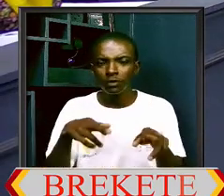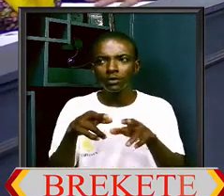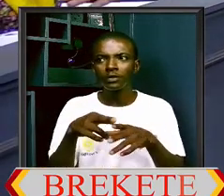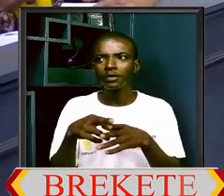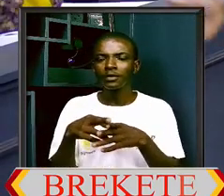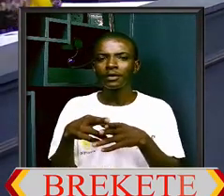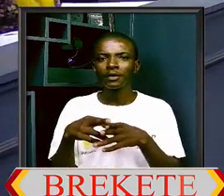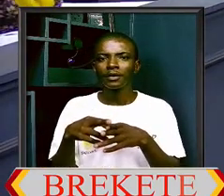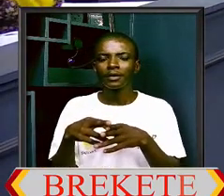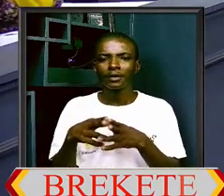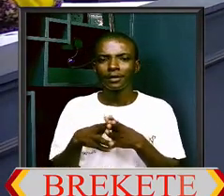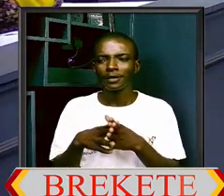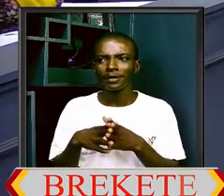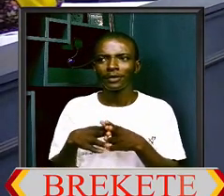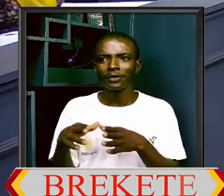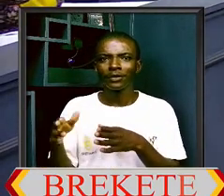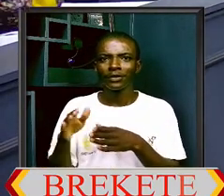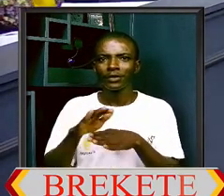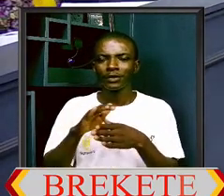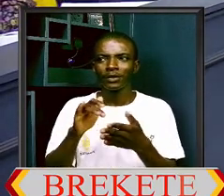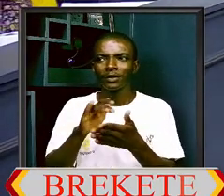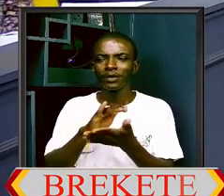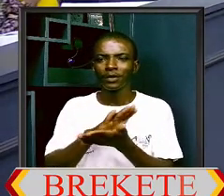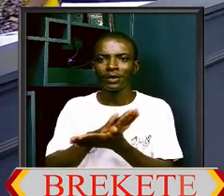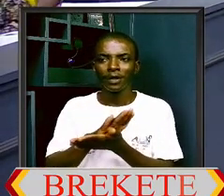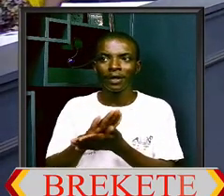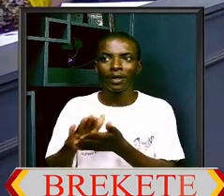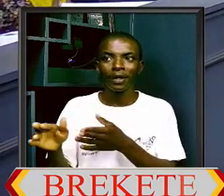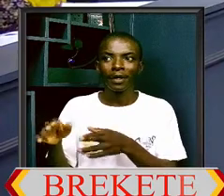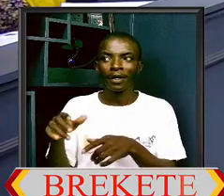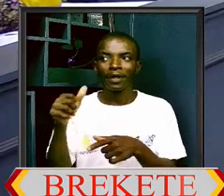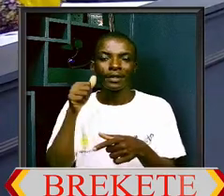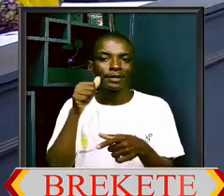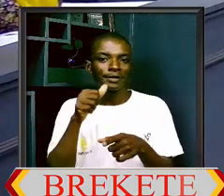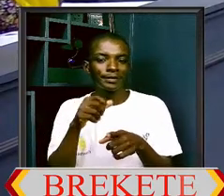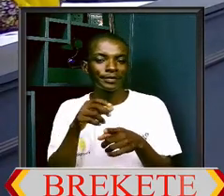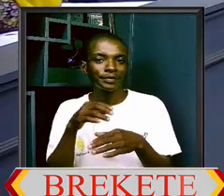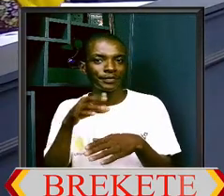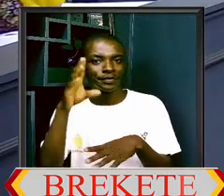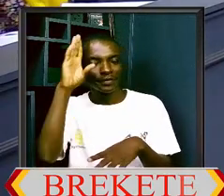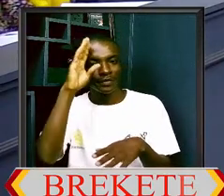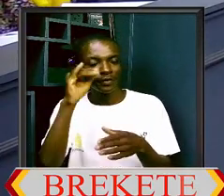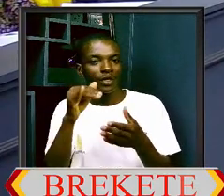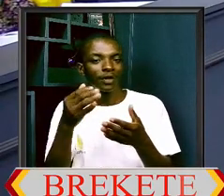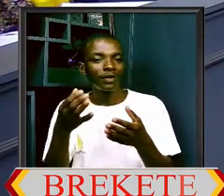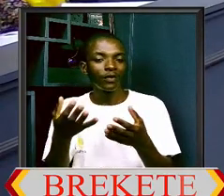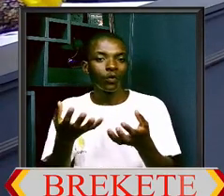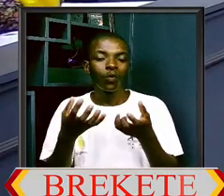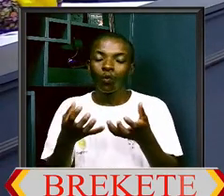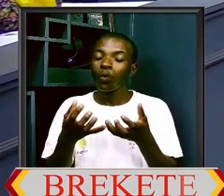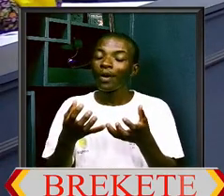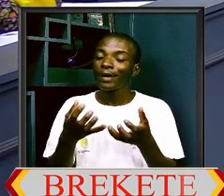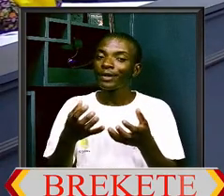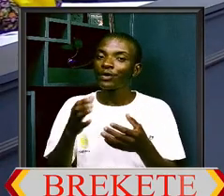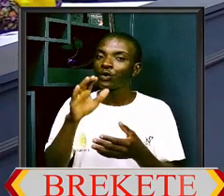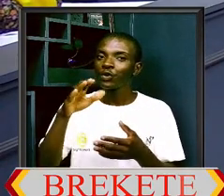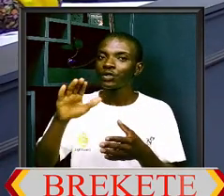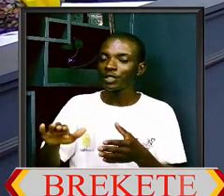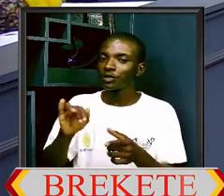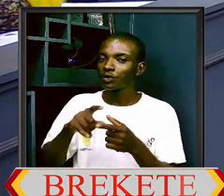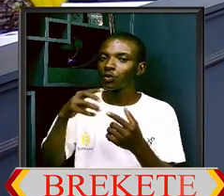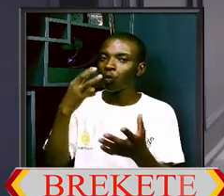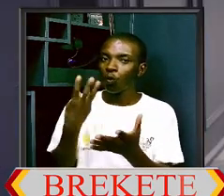road they come clear the road ladies and gentlemen if you want make your Pik do well for